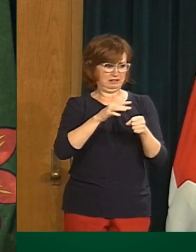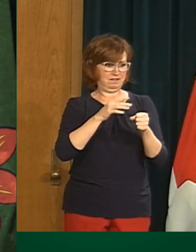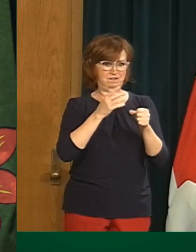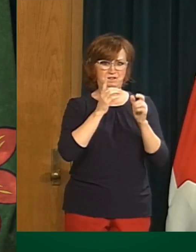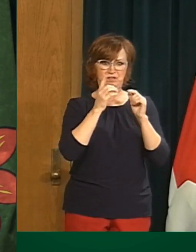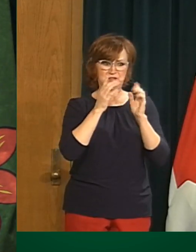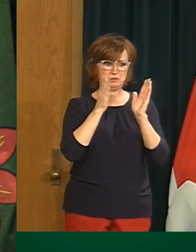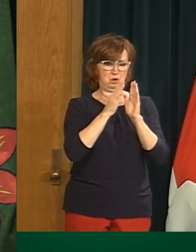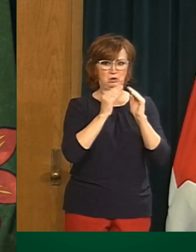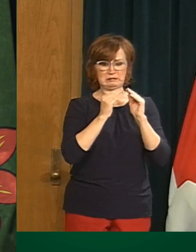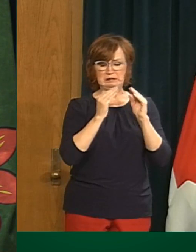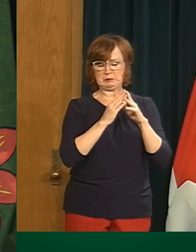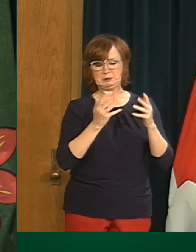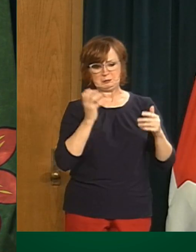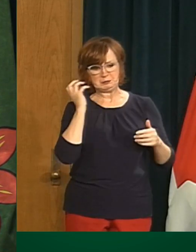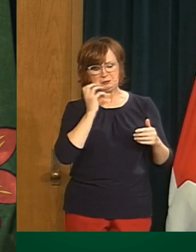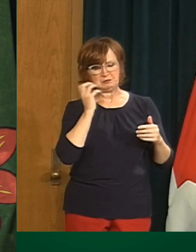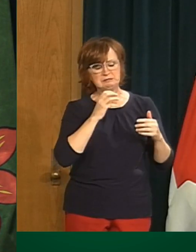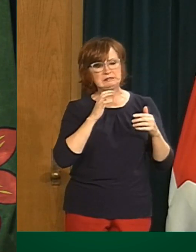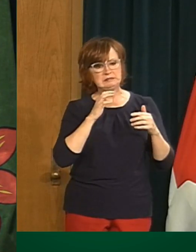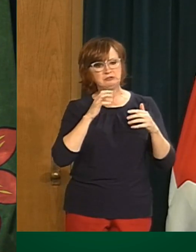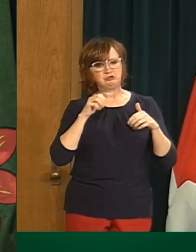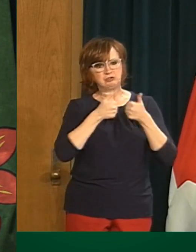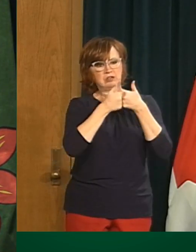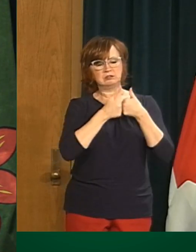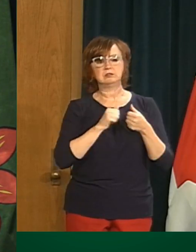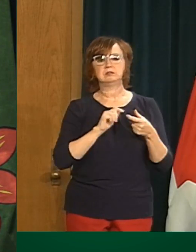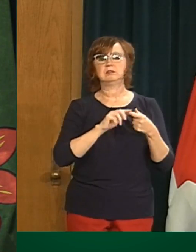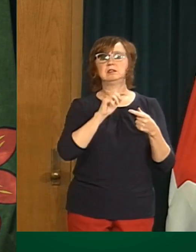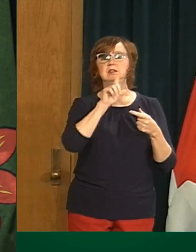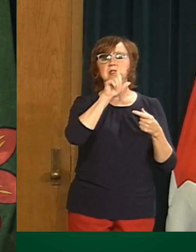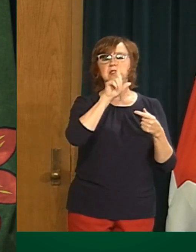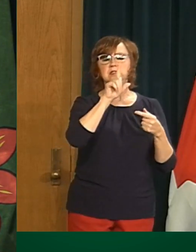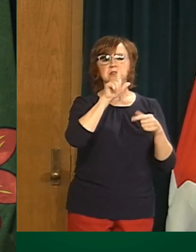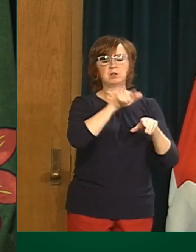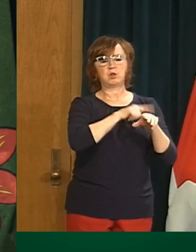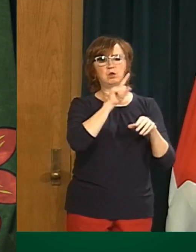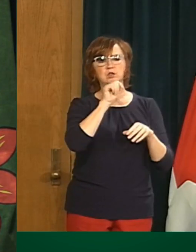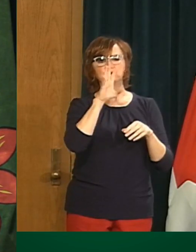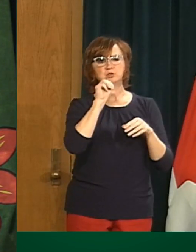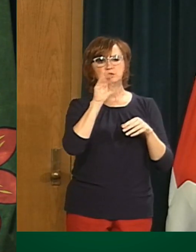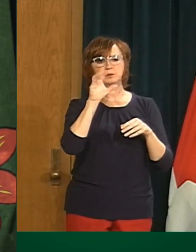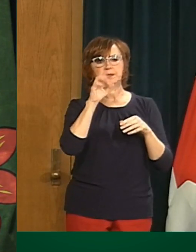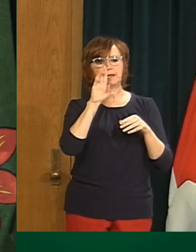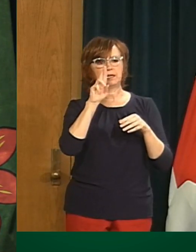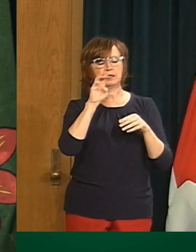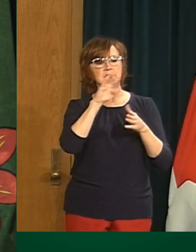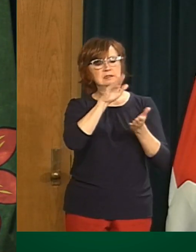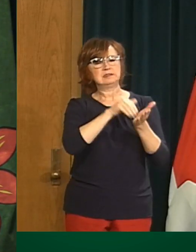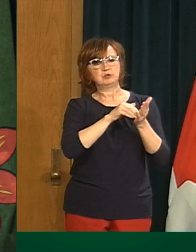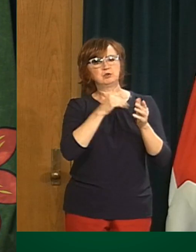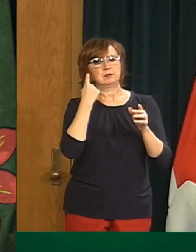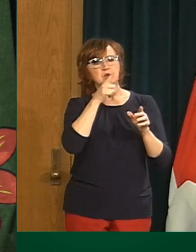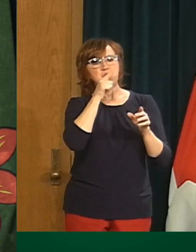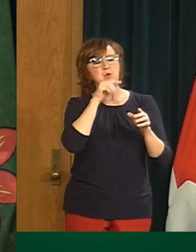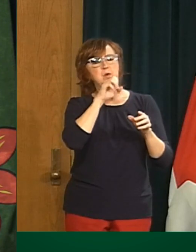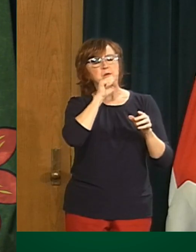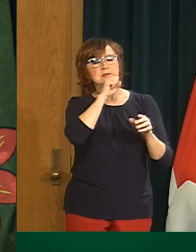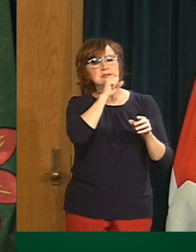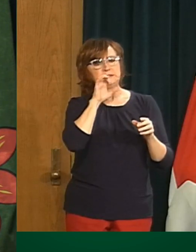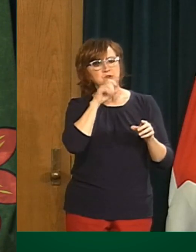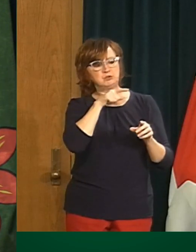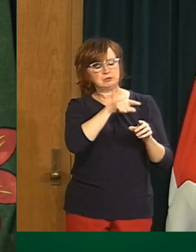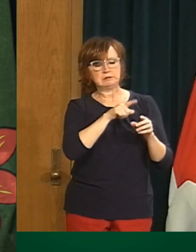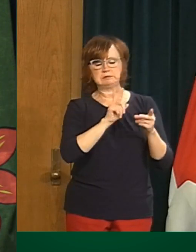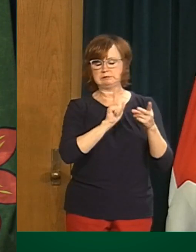was declared at the La Loche Health Centre, the long-term care center, which immediately initiated strengthened protections and